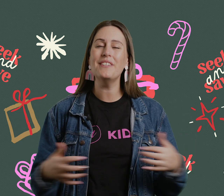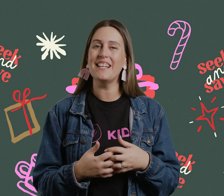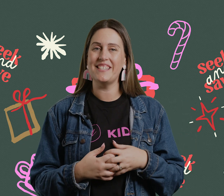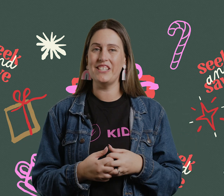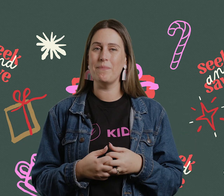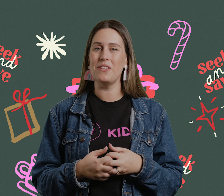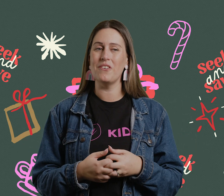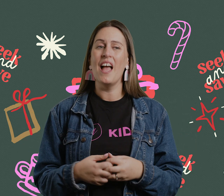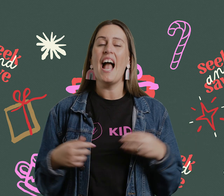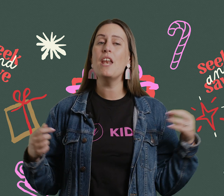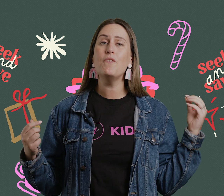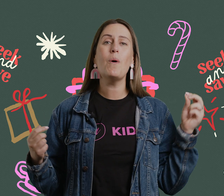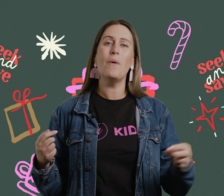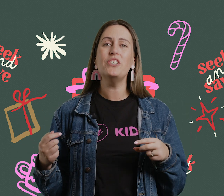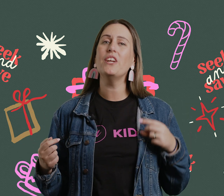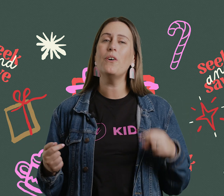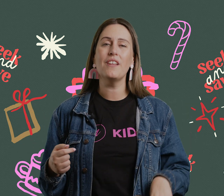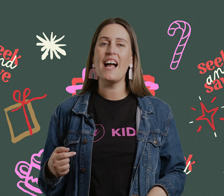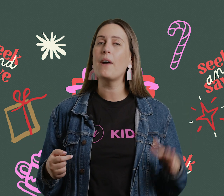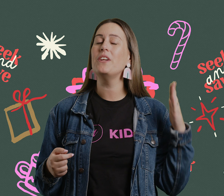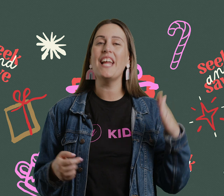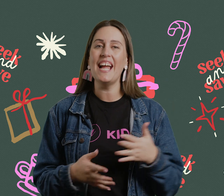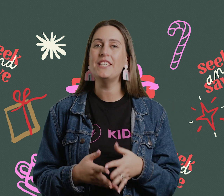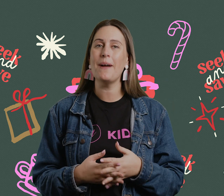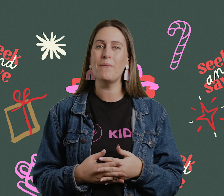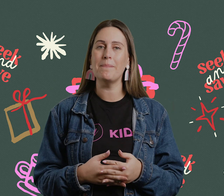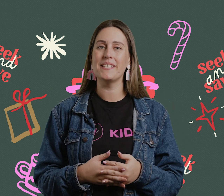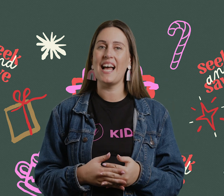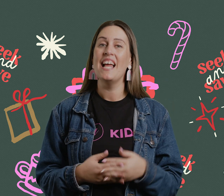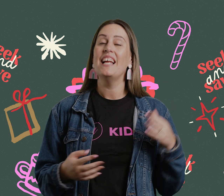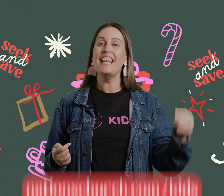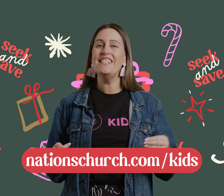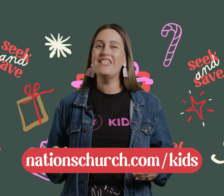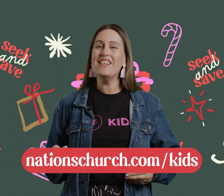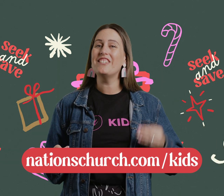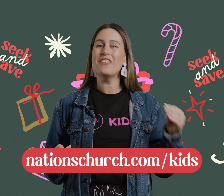chat through that decision with you. And if you are watching online, I want you to head to our website,